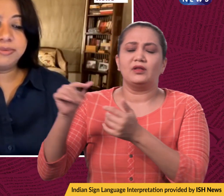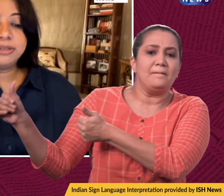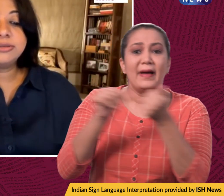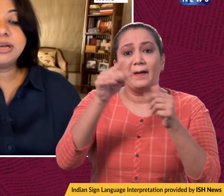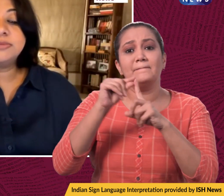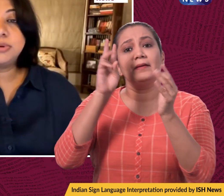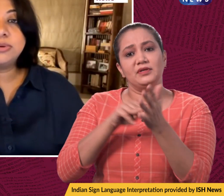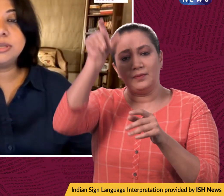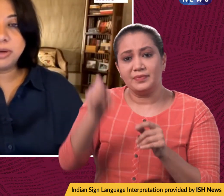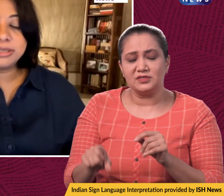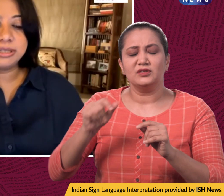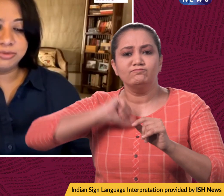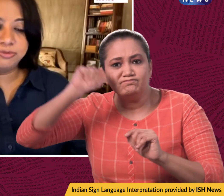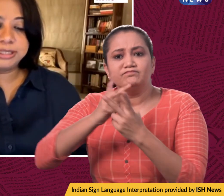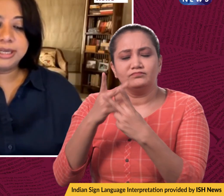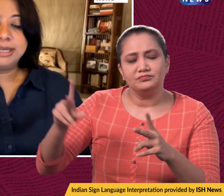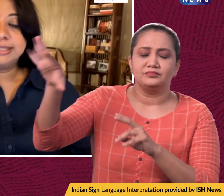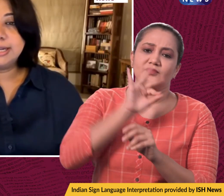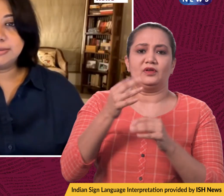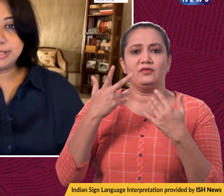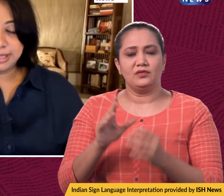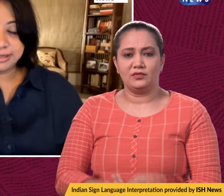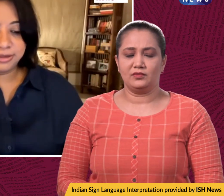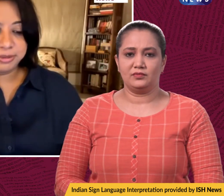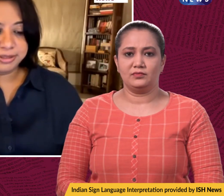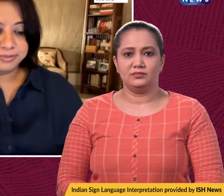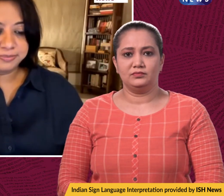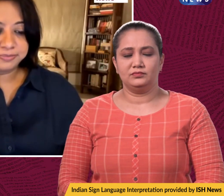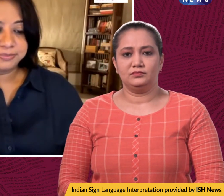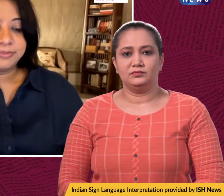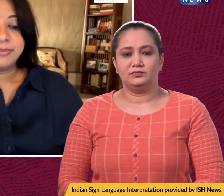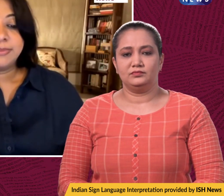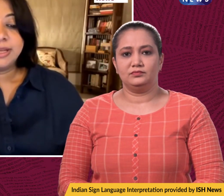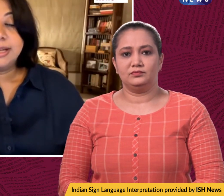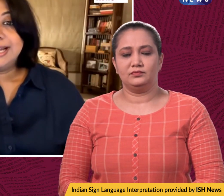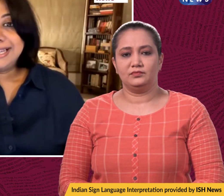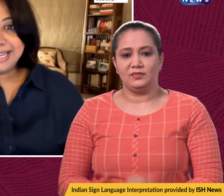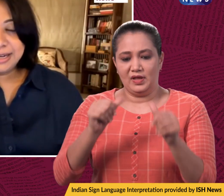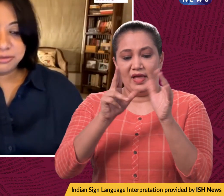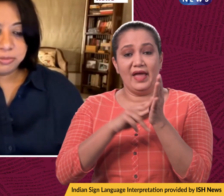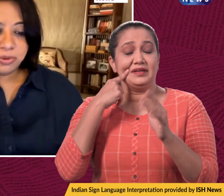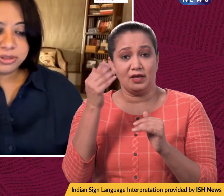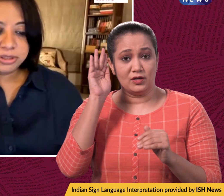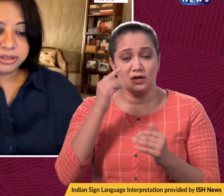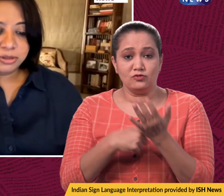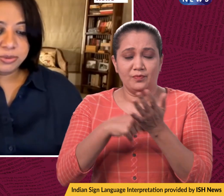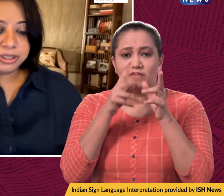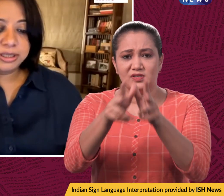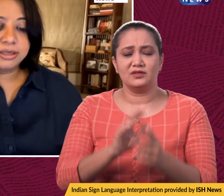coup. However, Sudan's pro-democracy movement denounced that agreement. An ANI